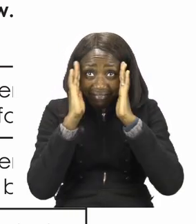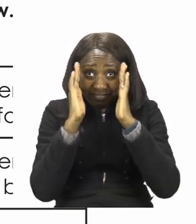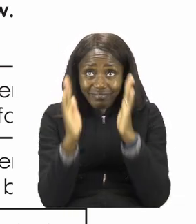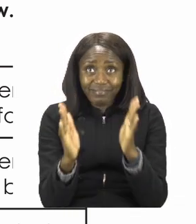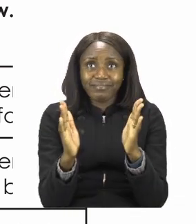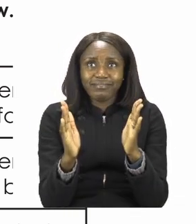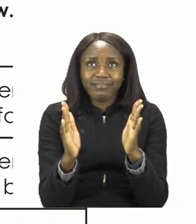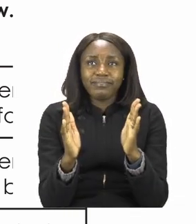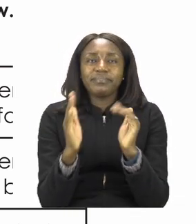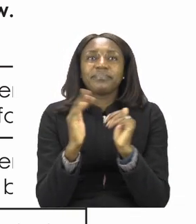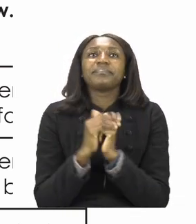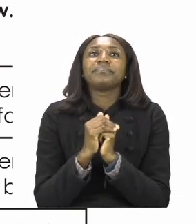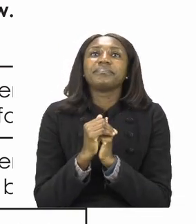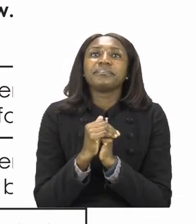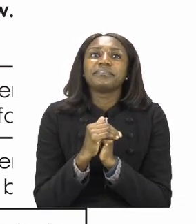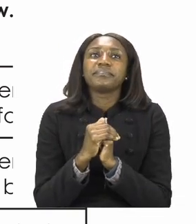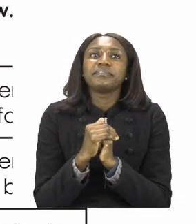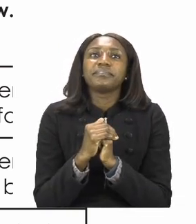eyes wide open.